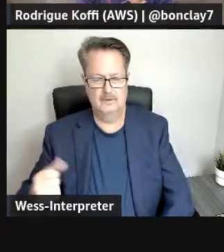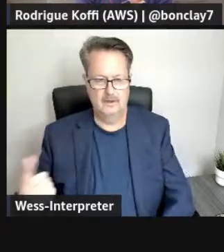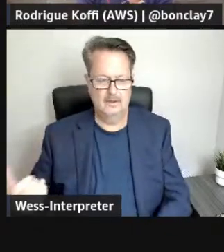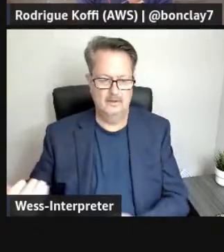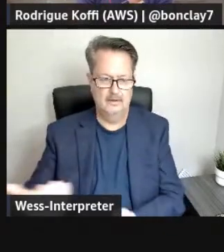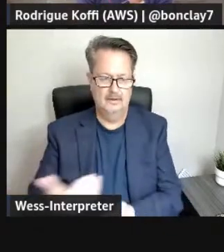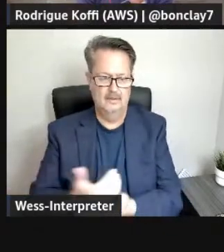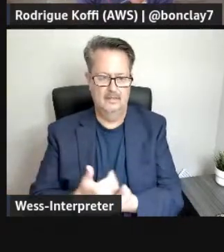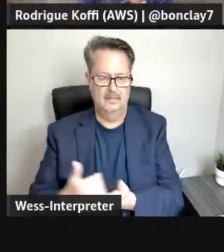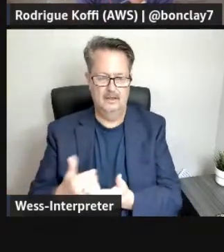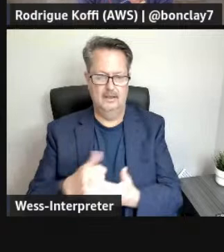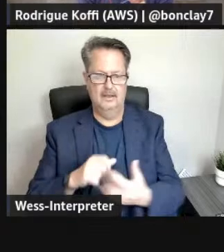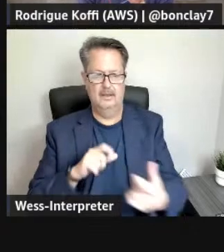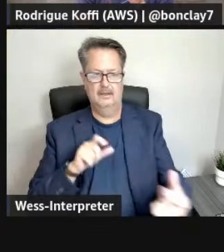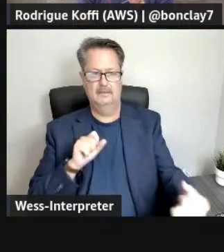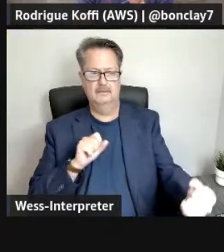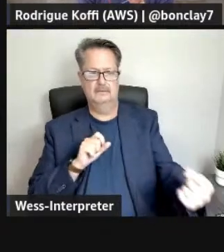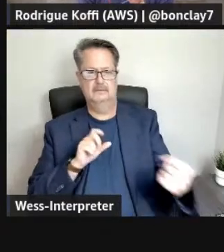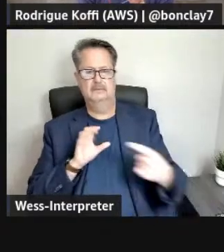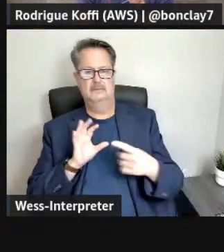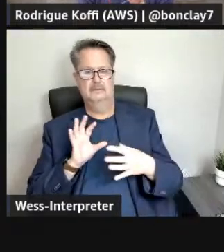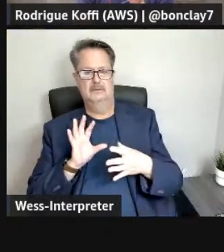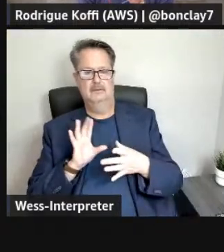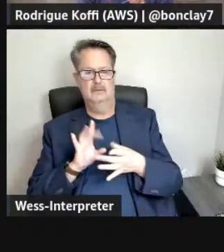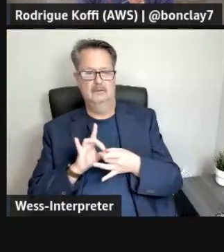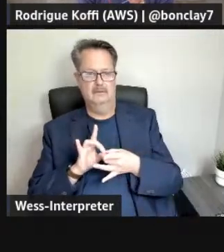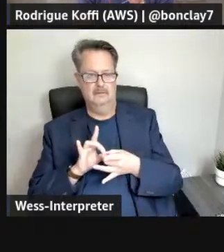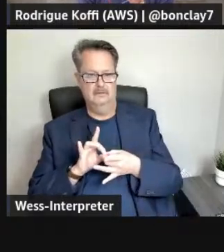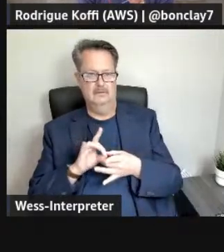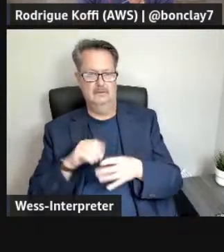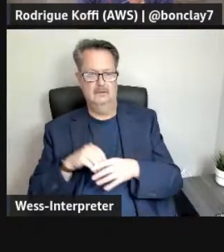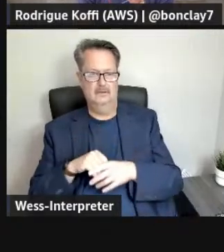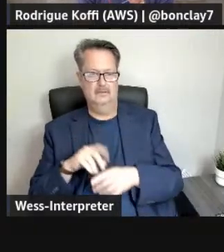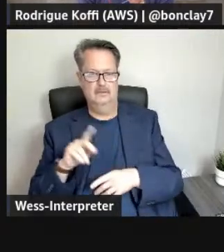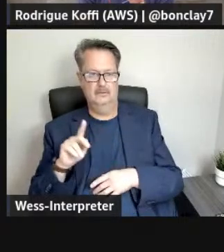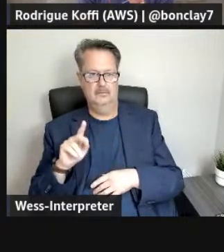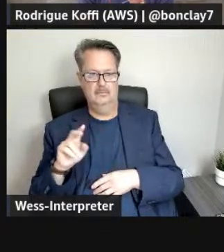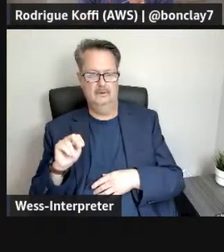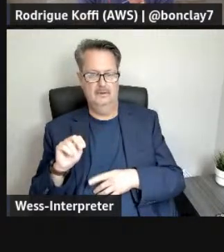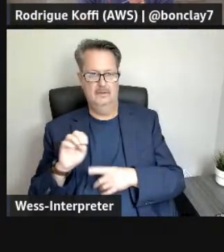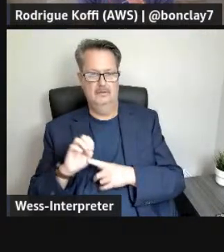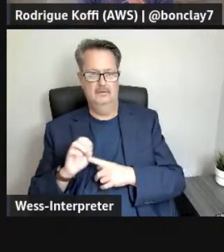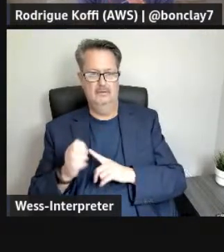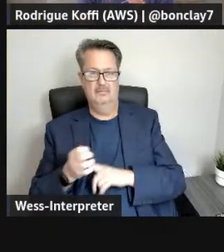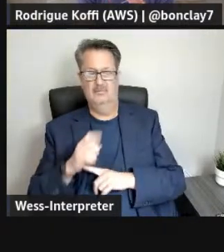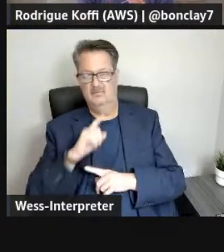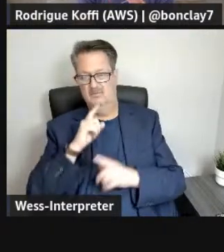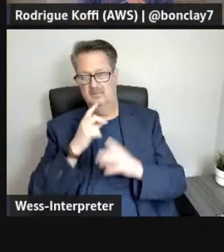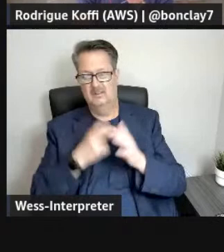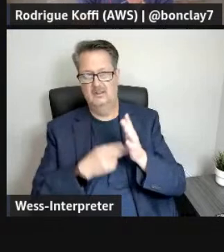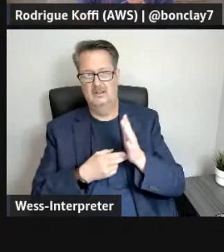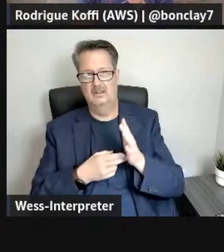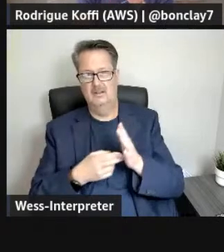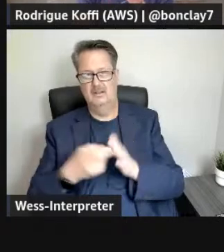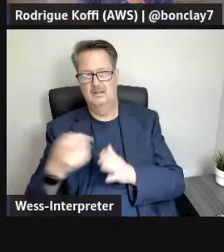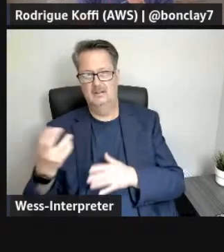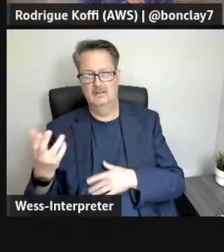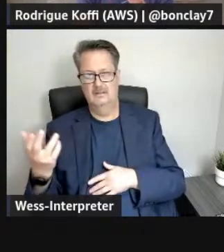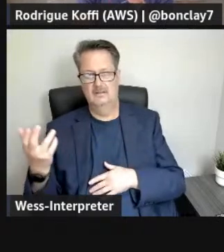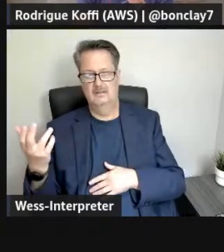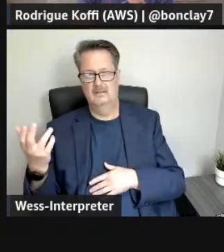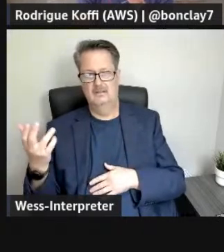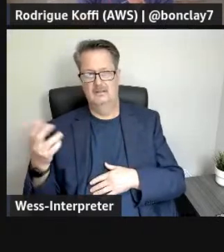signals from using the OpenTelemetry collector in a Kubernetes environment. To be honest, it actually applies to any environment, but in